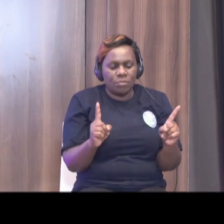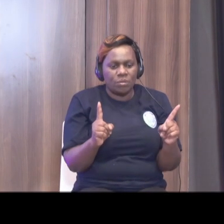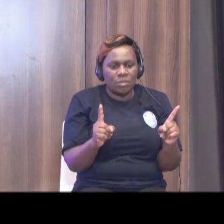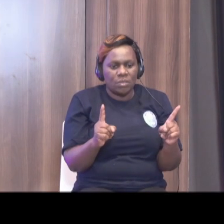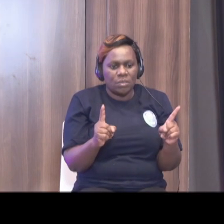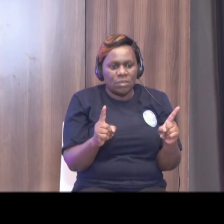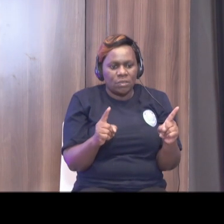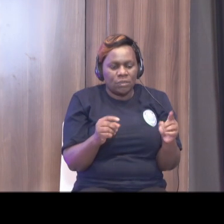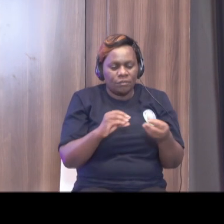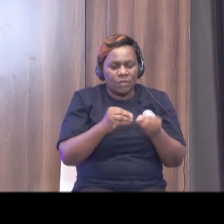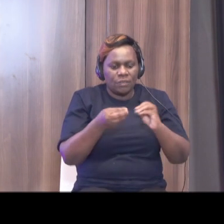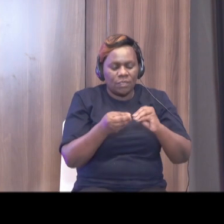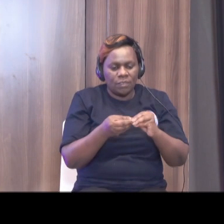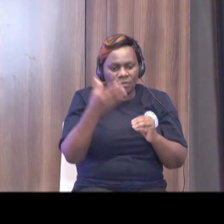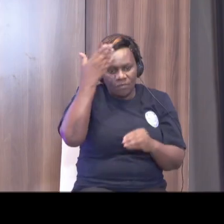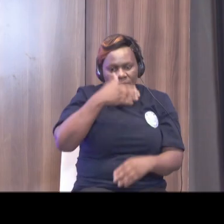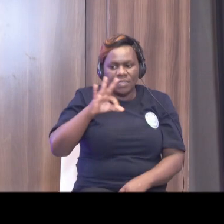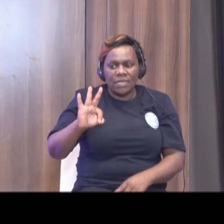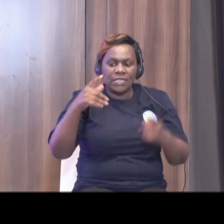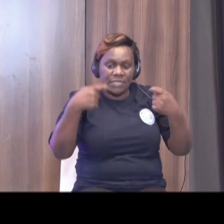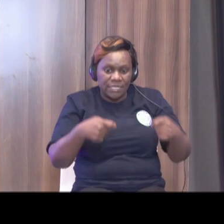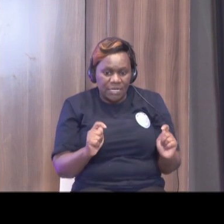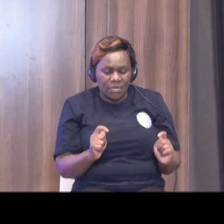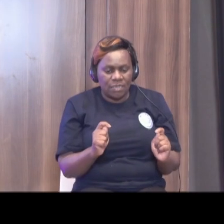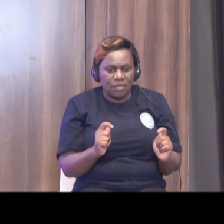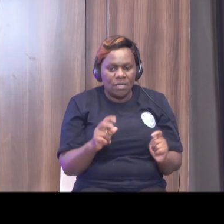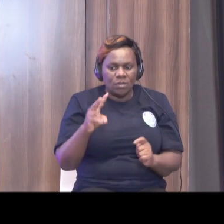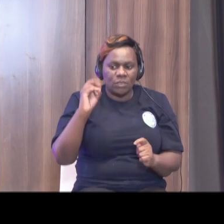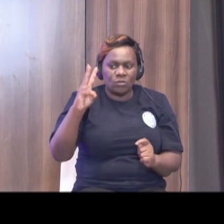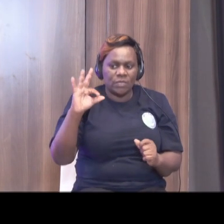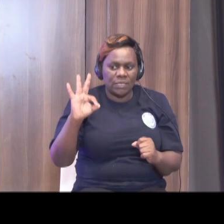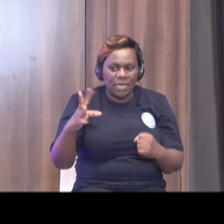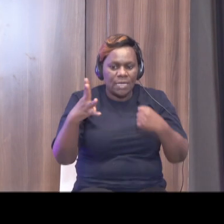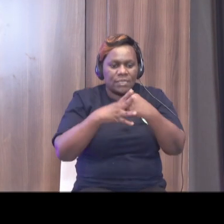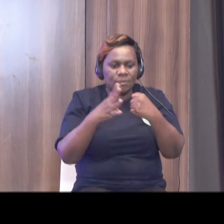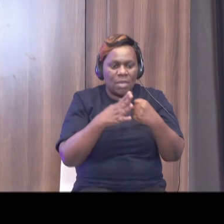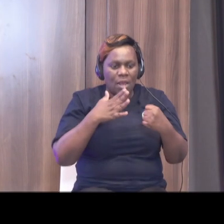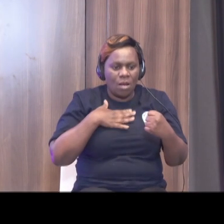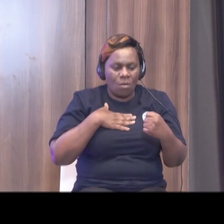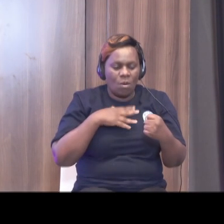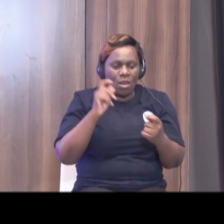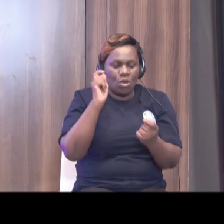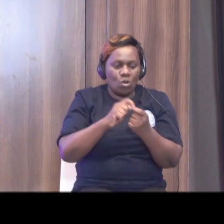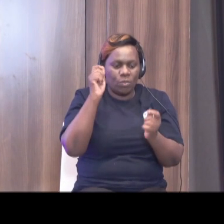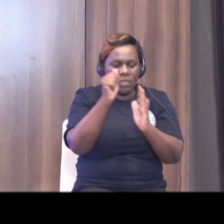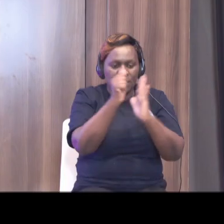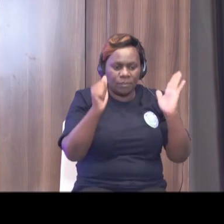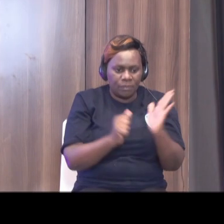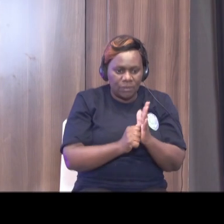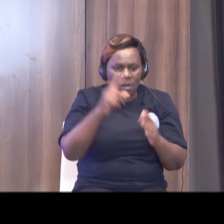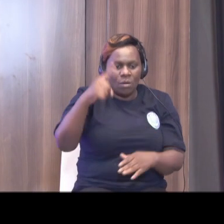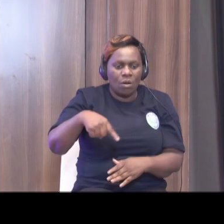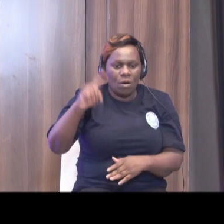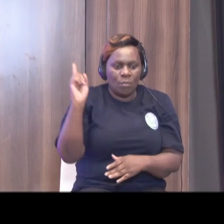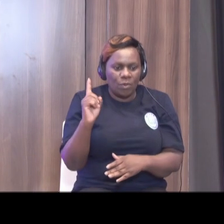the phase 3 efficacy trial, in middle 2023, in September, our regulatory agency and MAT approved the